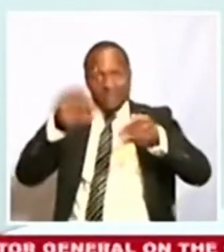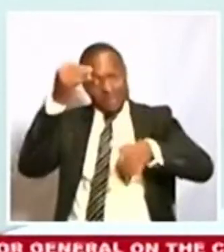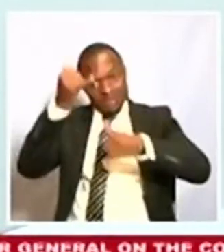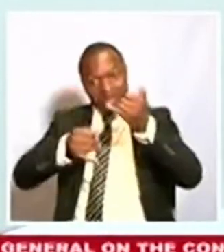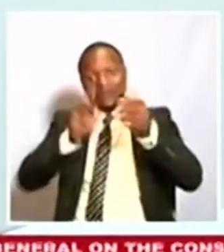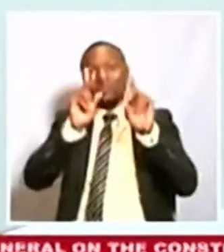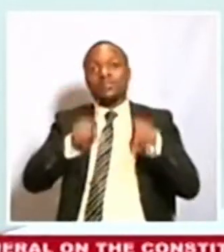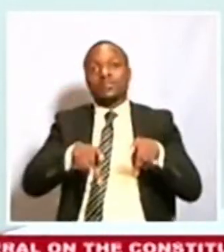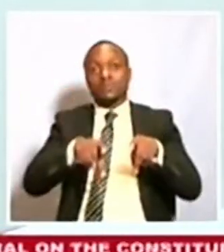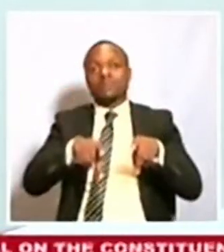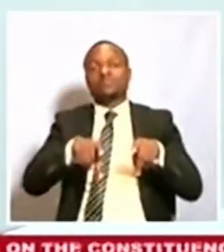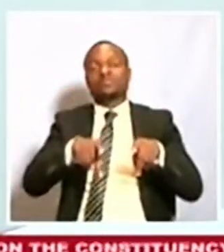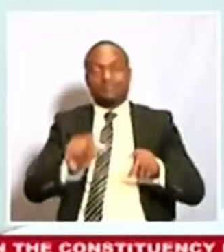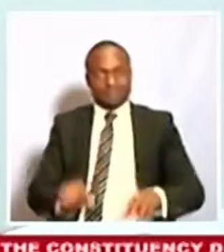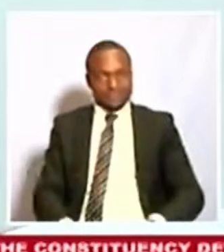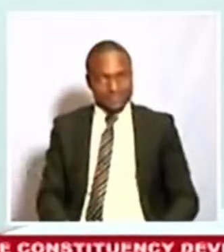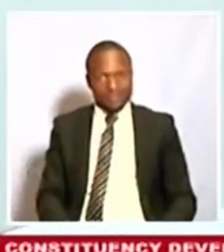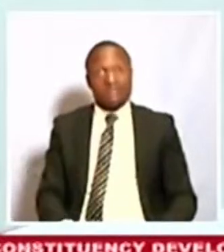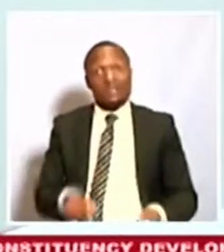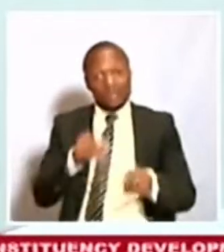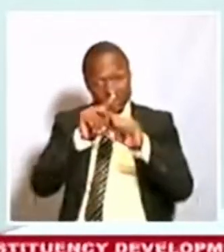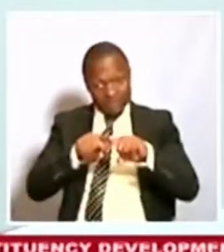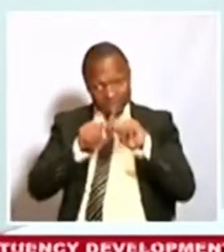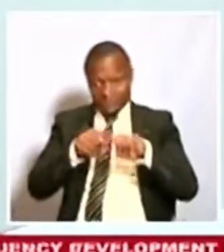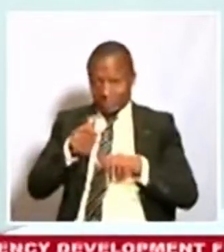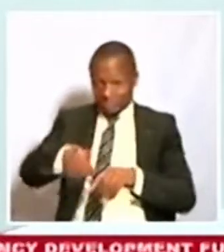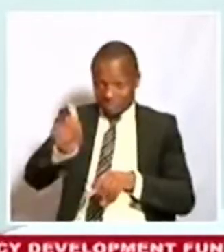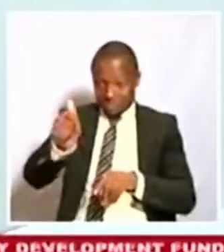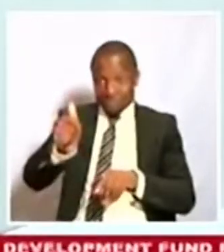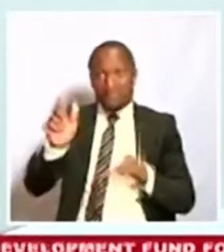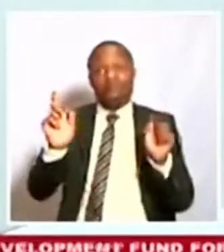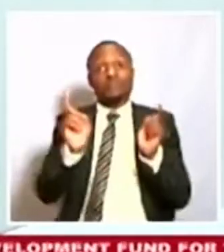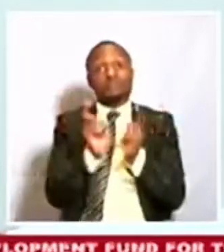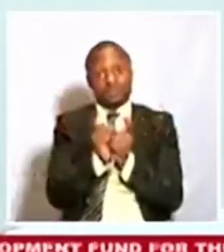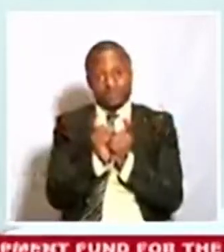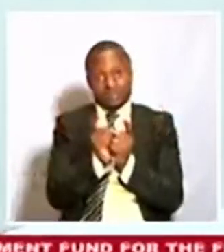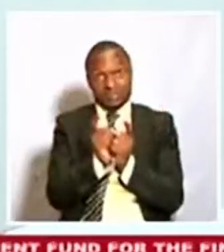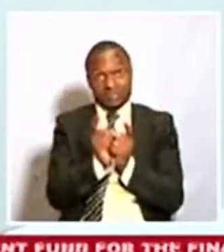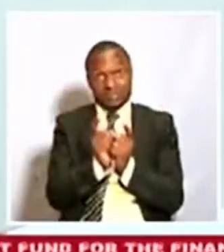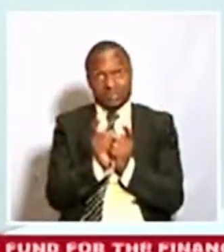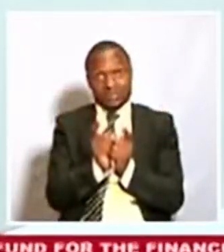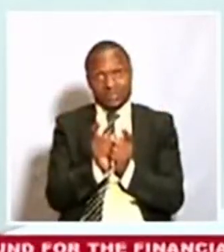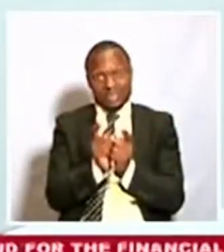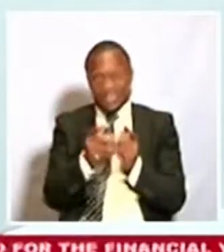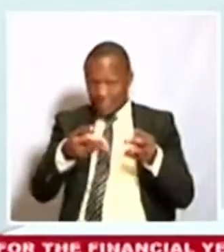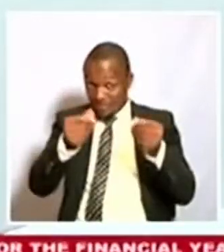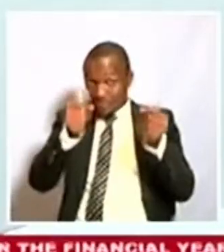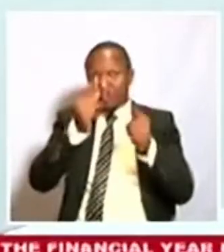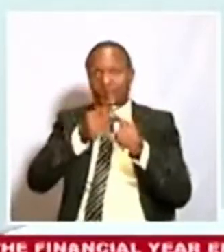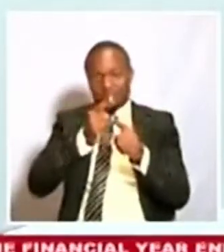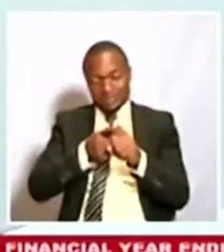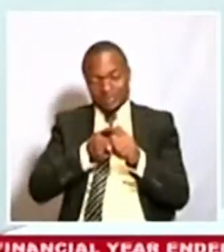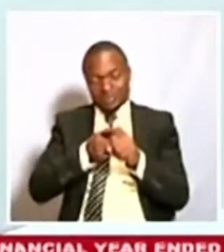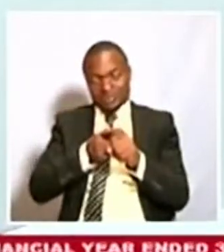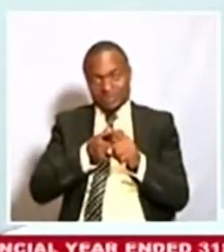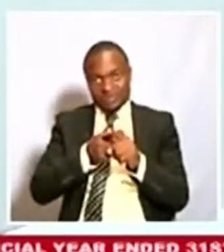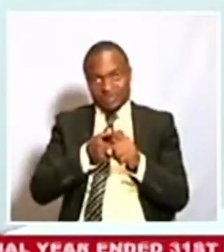person, to the ordinary person. And we depend upon you. So as we meet in the few months, I'm